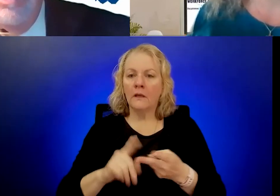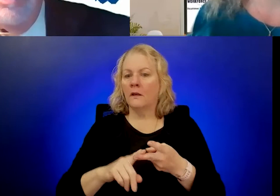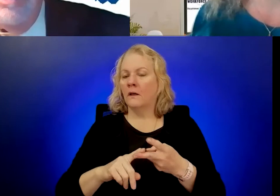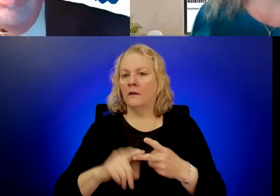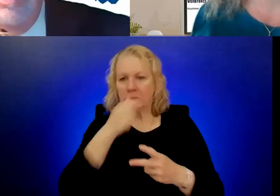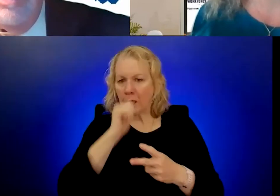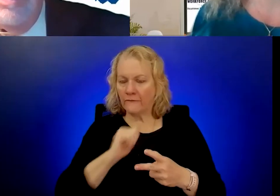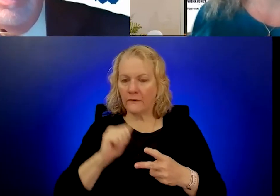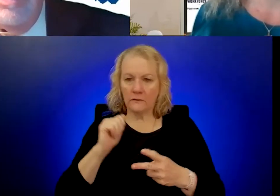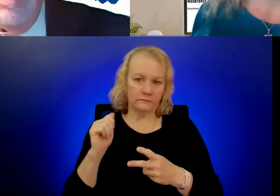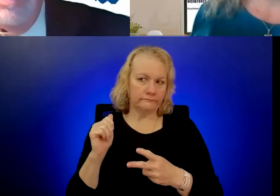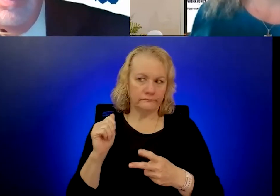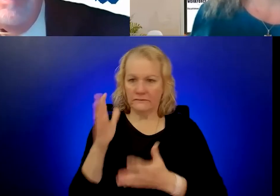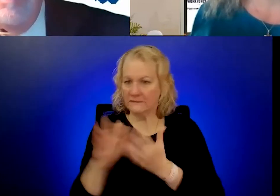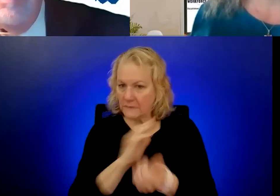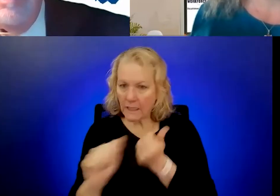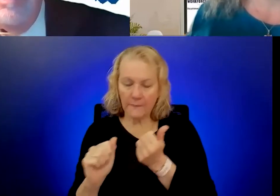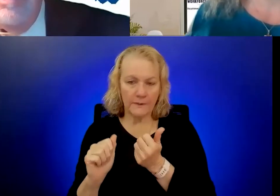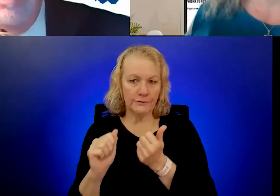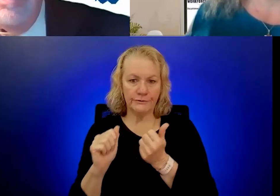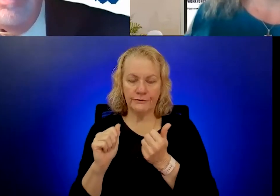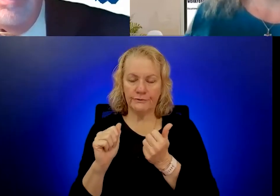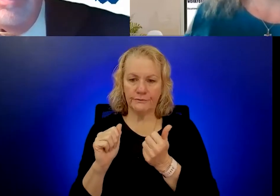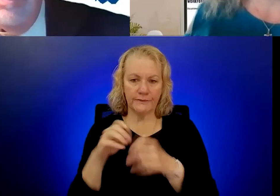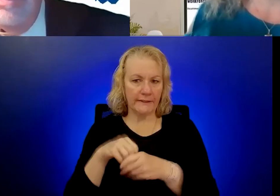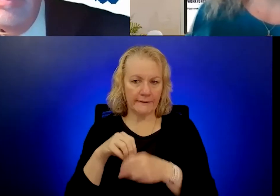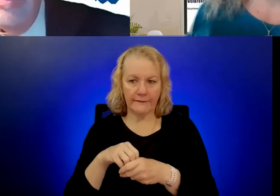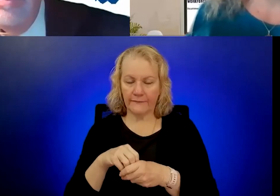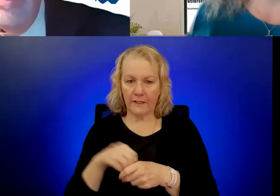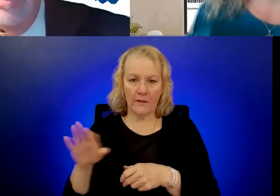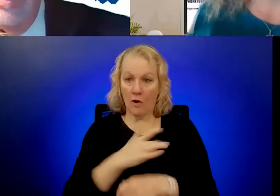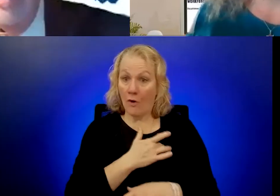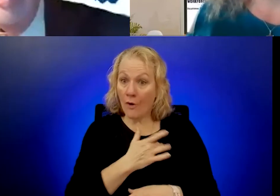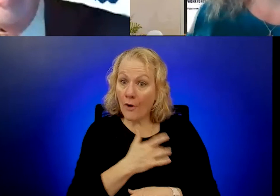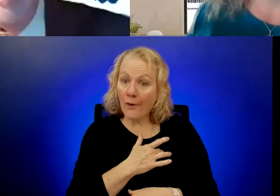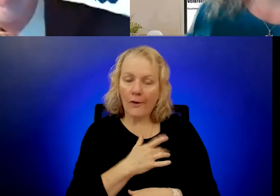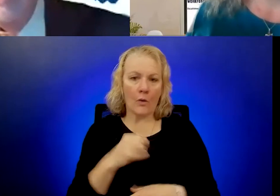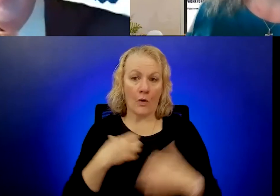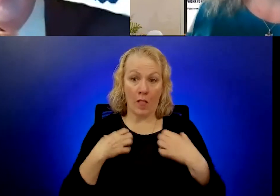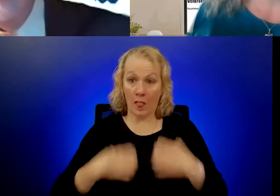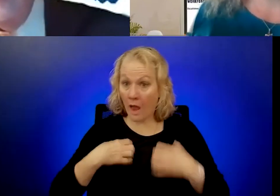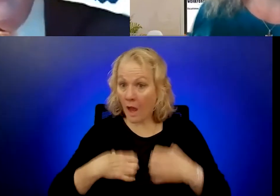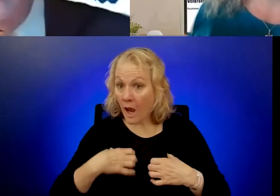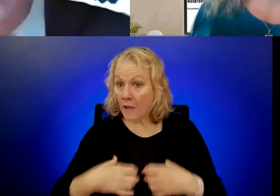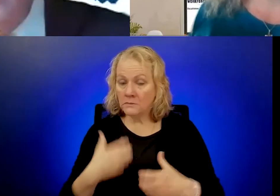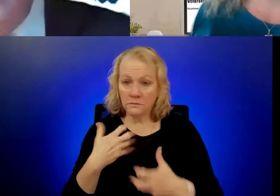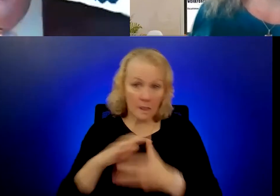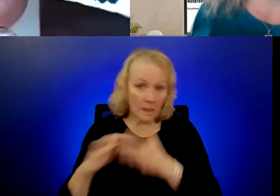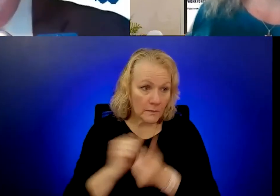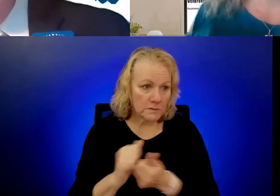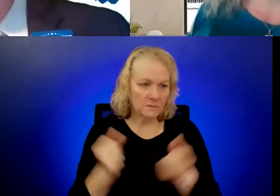suffered some damage to their heart or their lungs. There's all